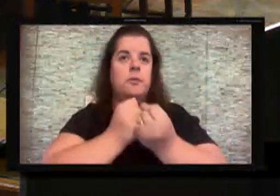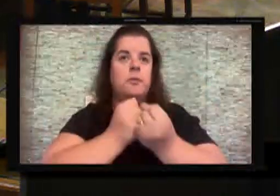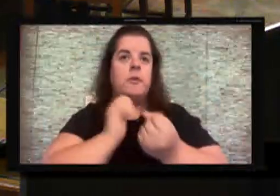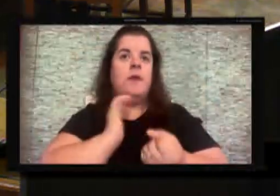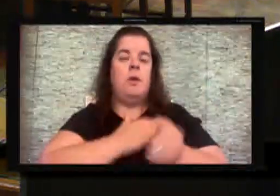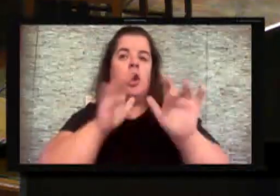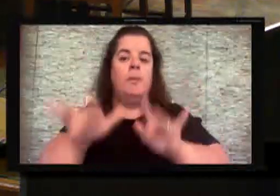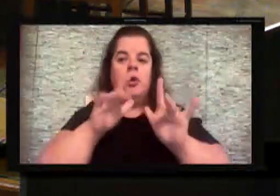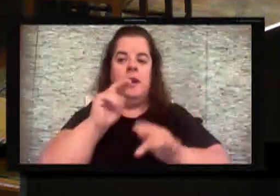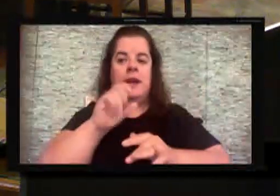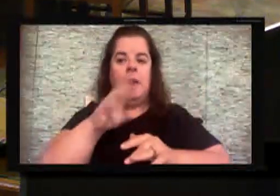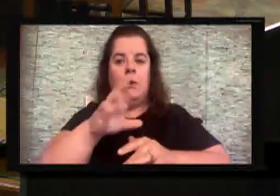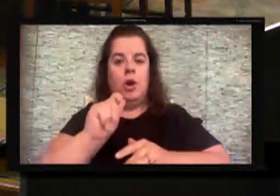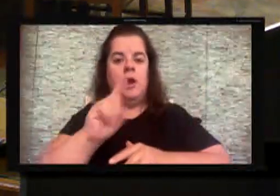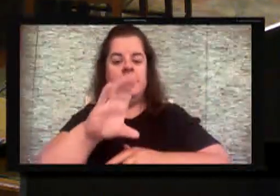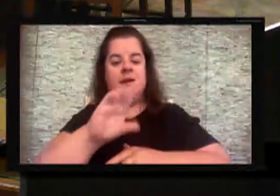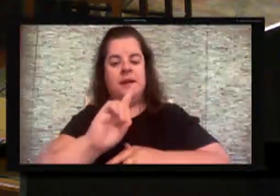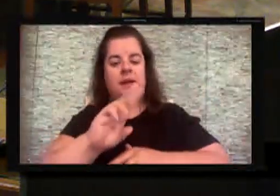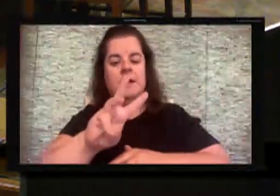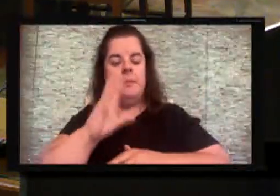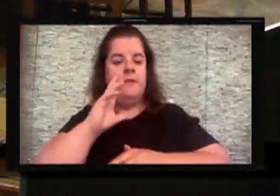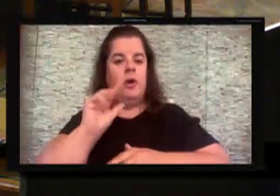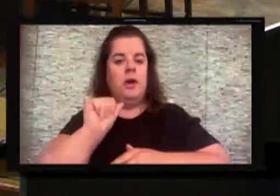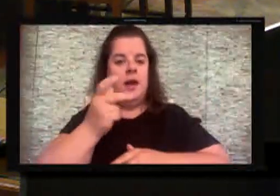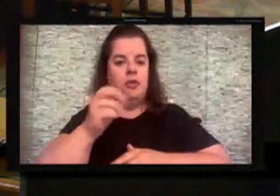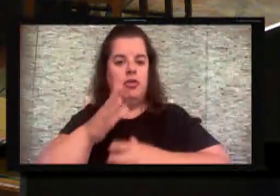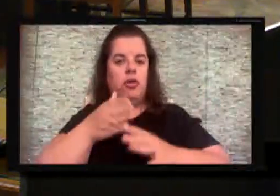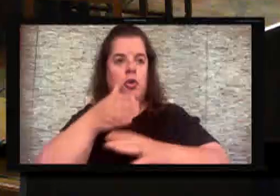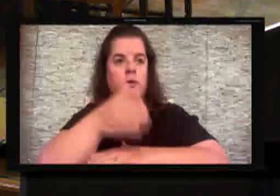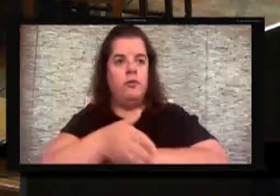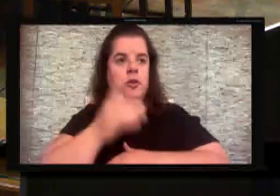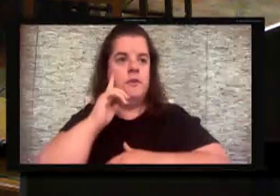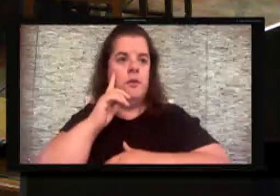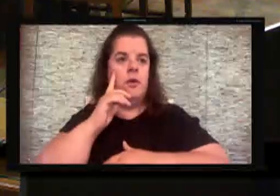a CDW agreement for Azure overage, and that's for different